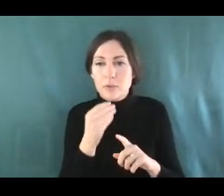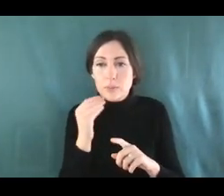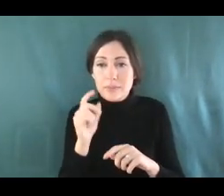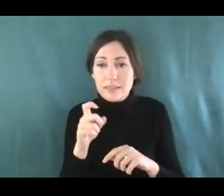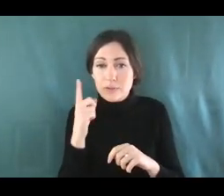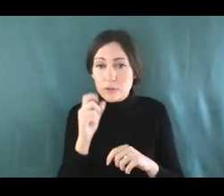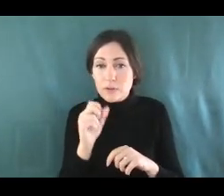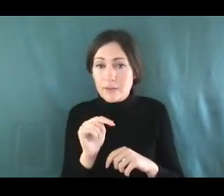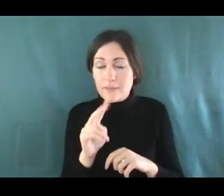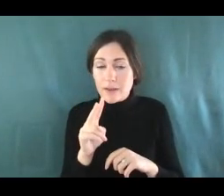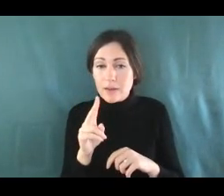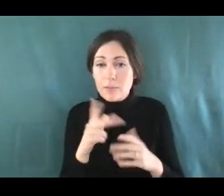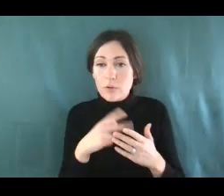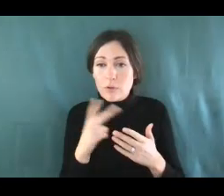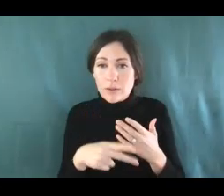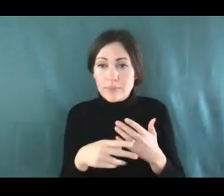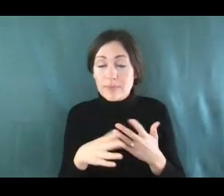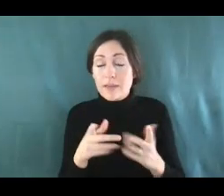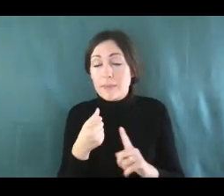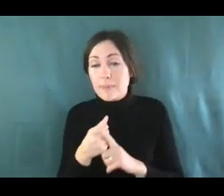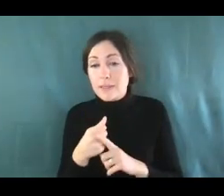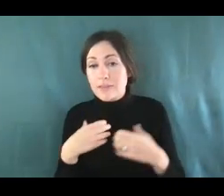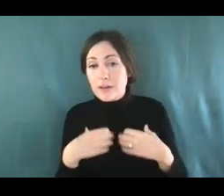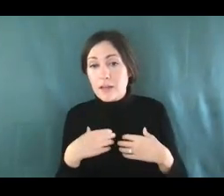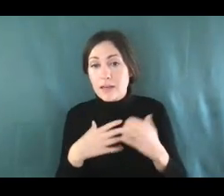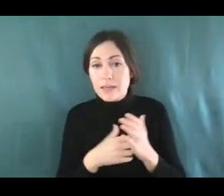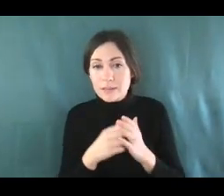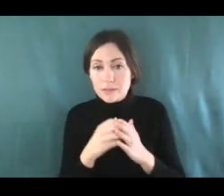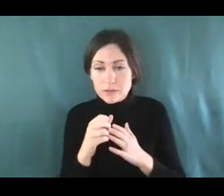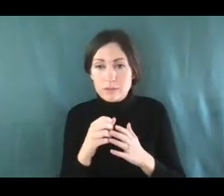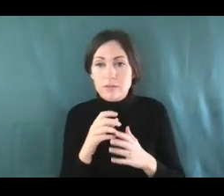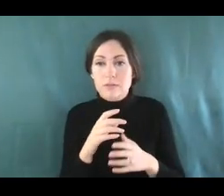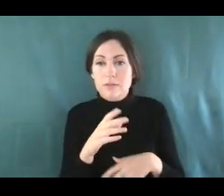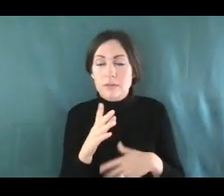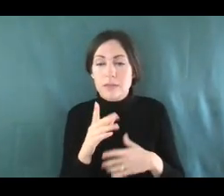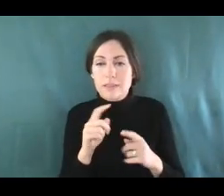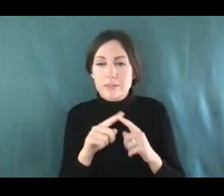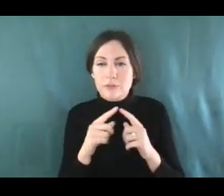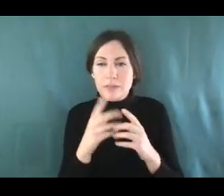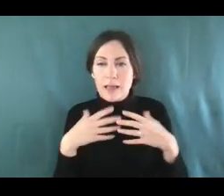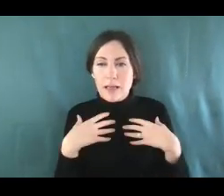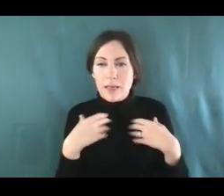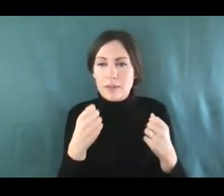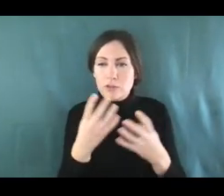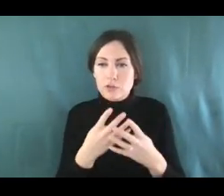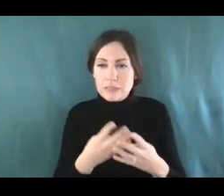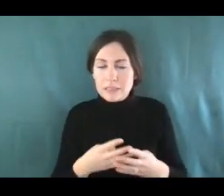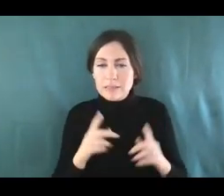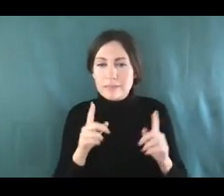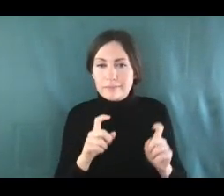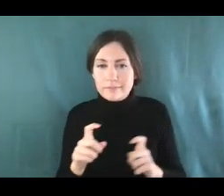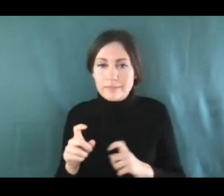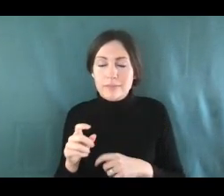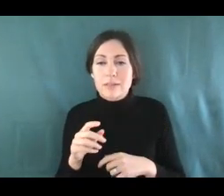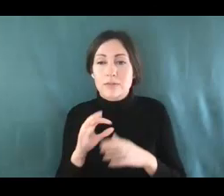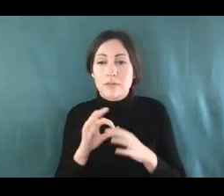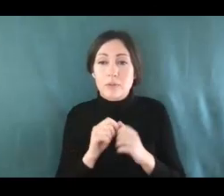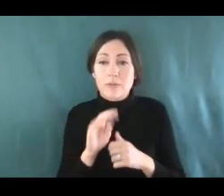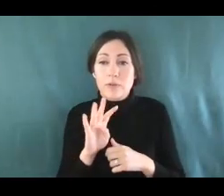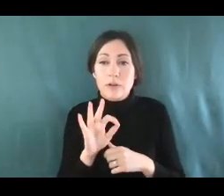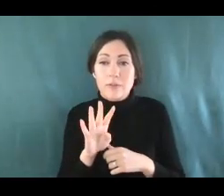impacts of lung cancer, access to screenings, and also related to 494, some information